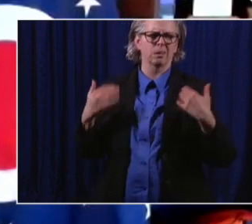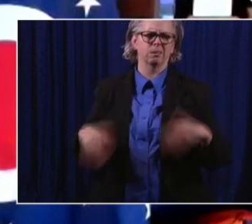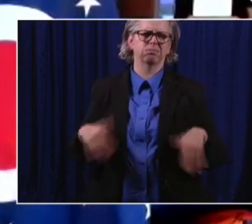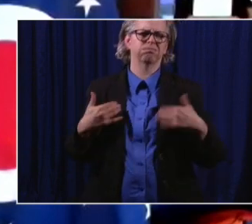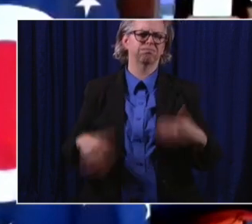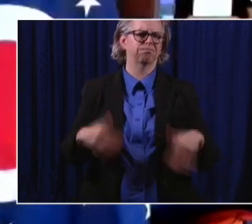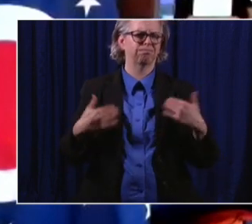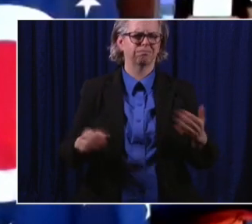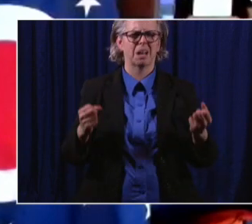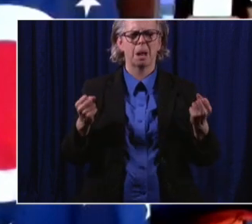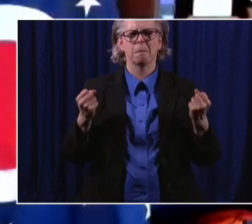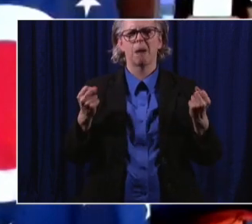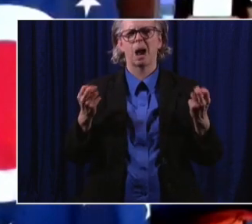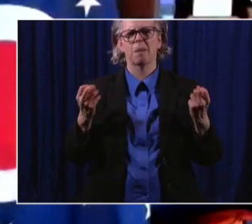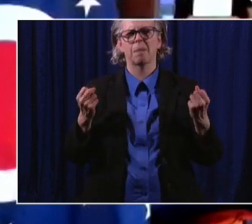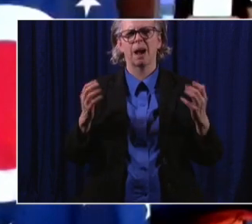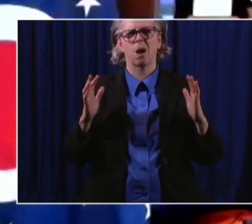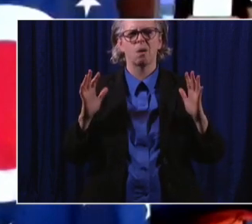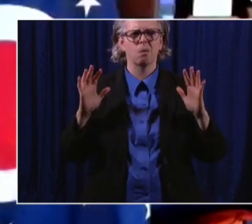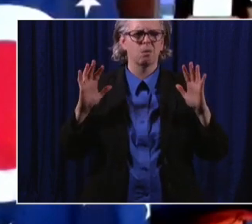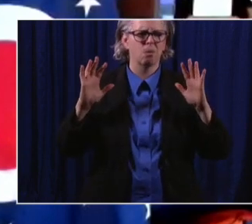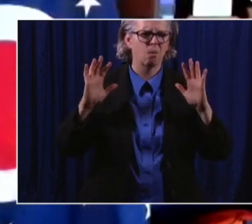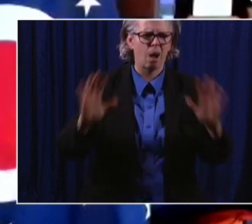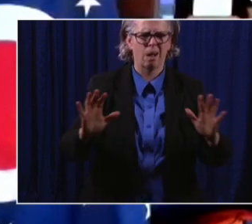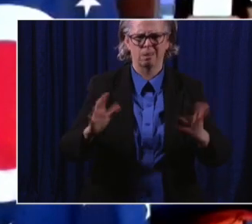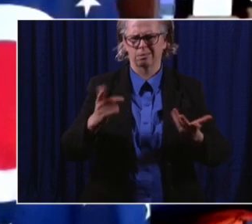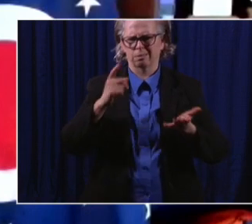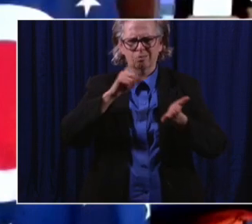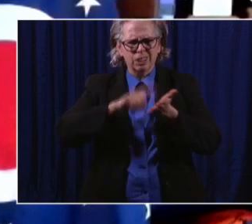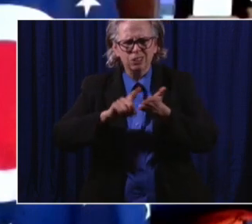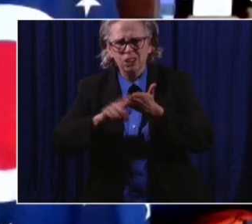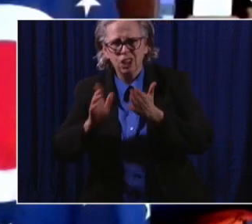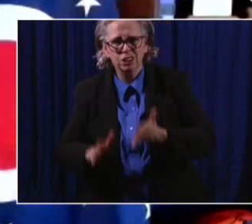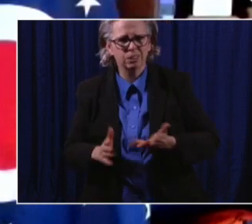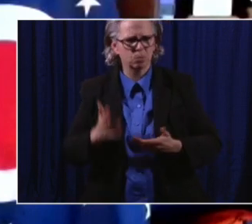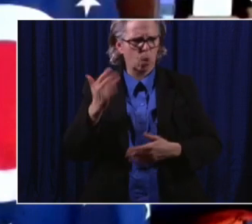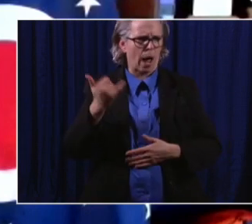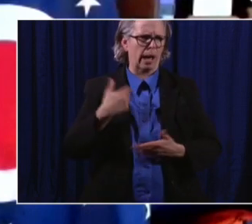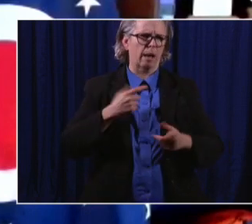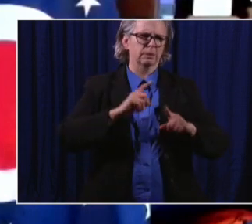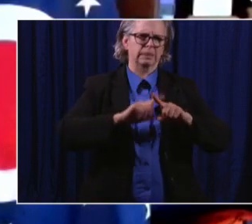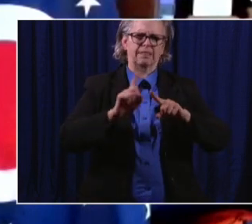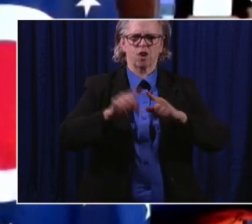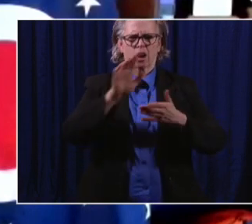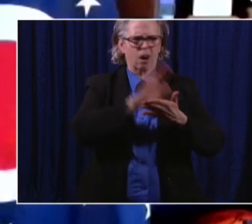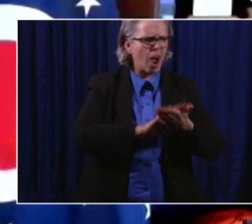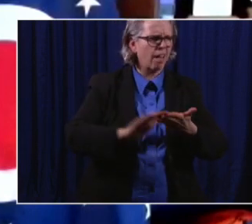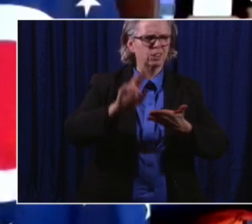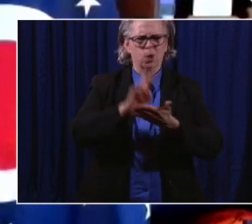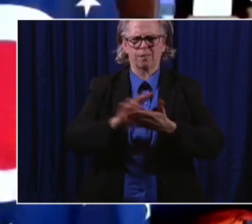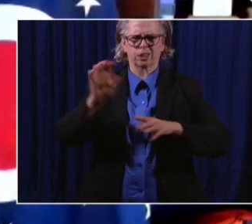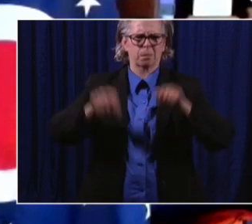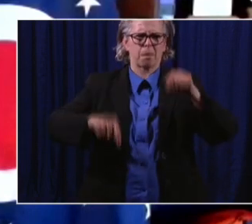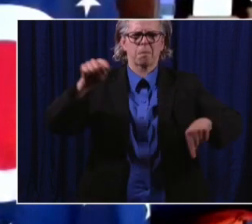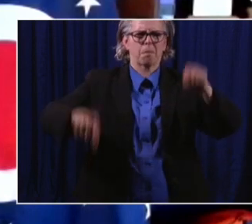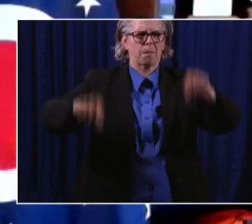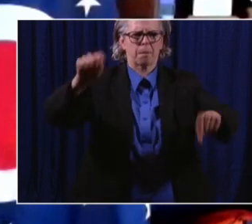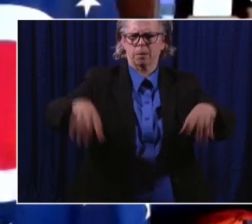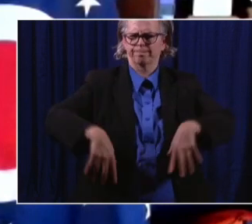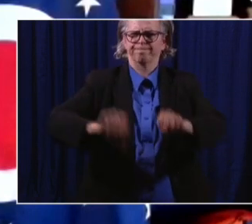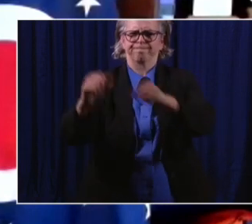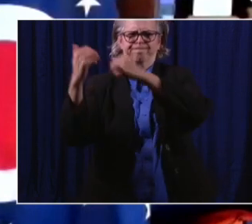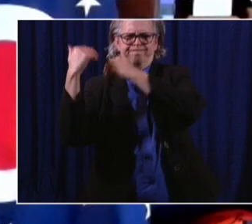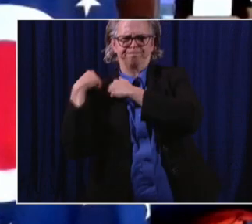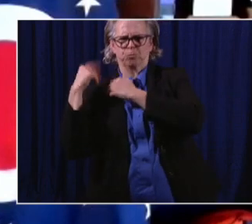have wonderful colleges and universities that do a lot of wonderful things in the area of innovation.